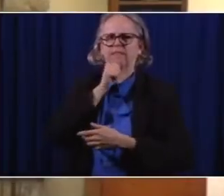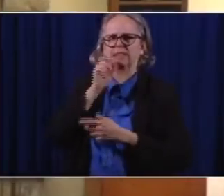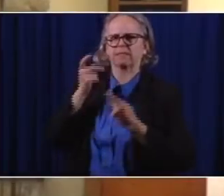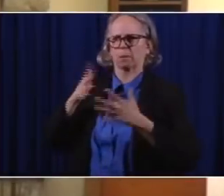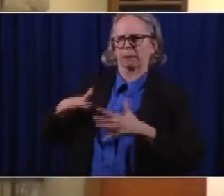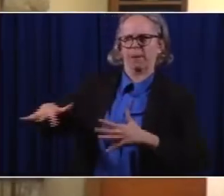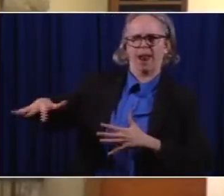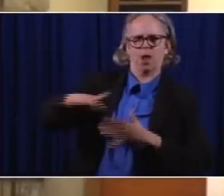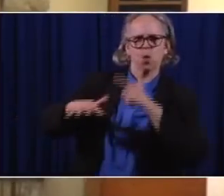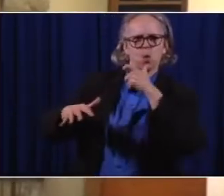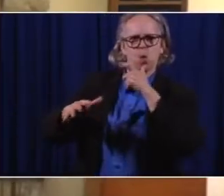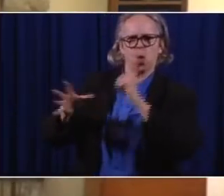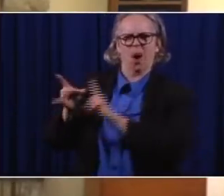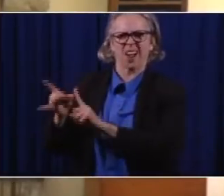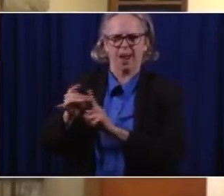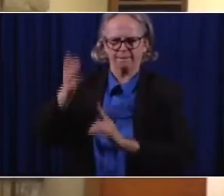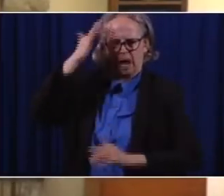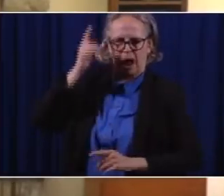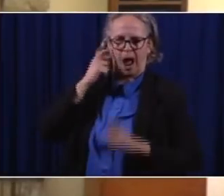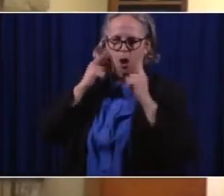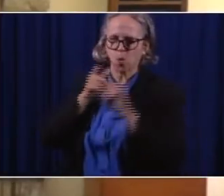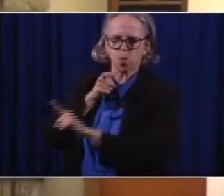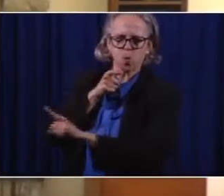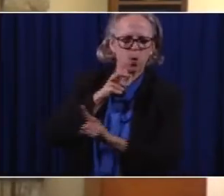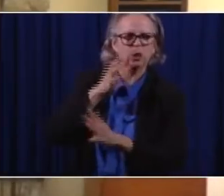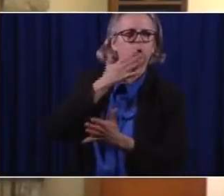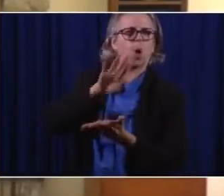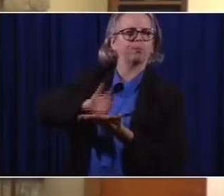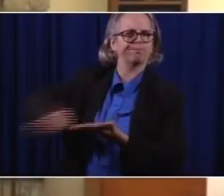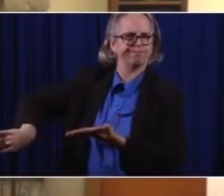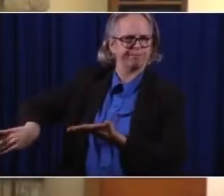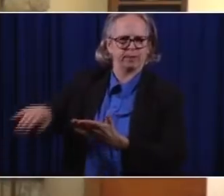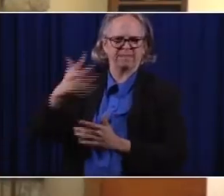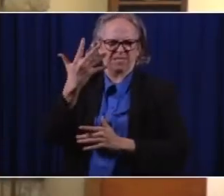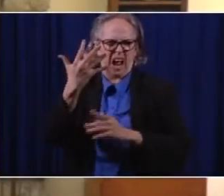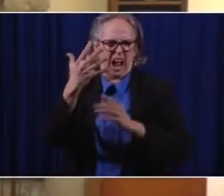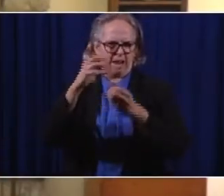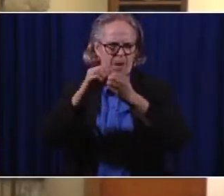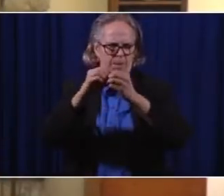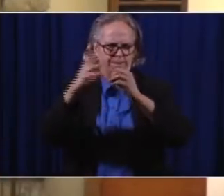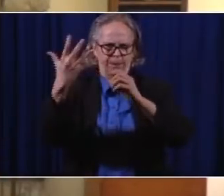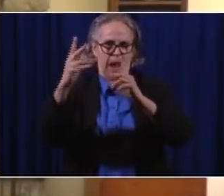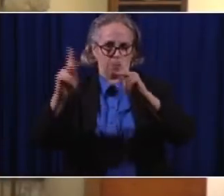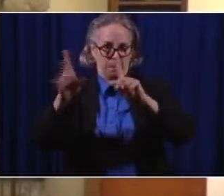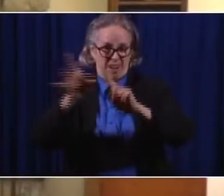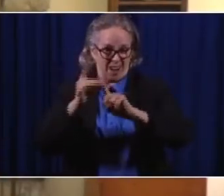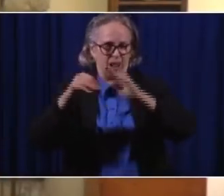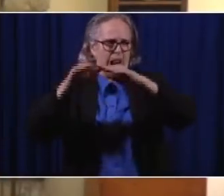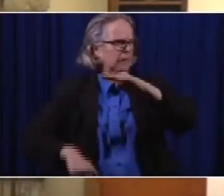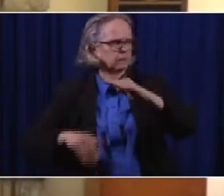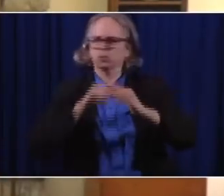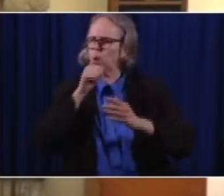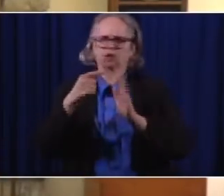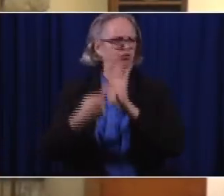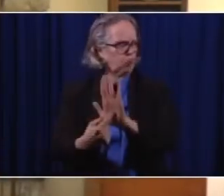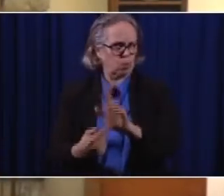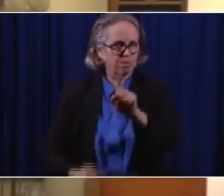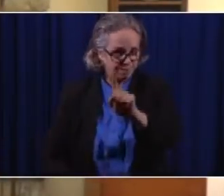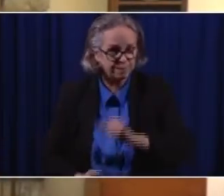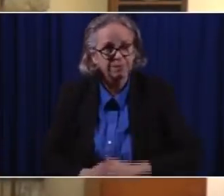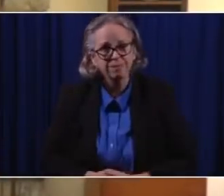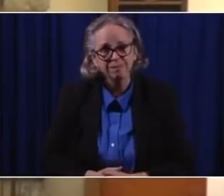dashboard. A new flu dashboard that will be on the Department of Health website. This dashboard expands statewide